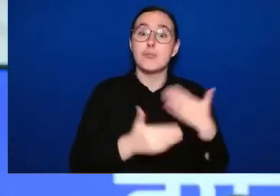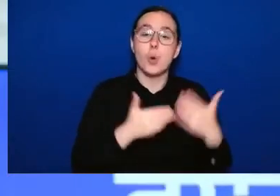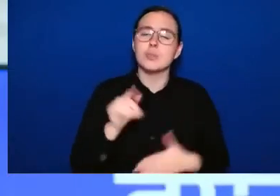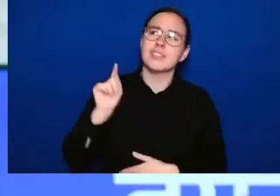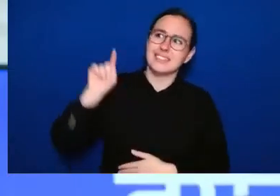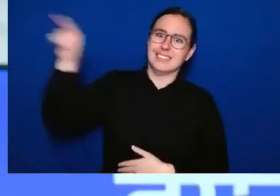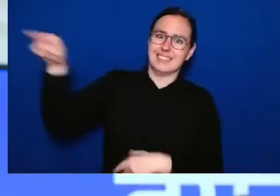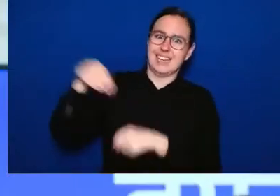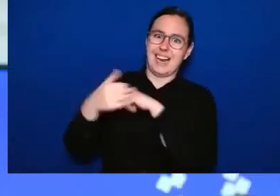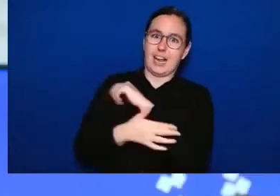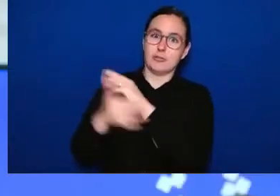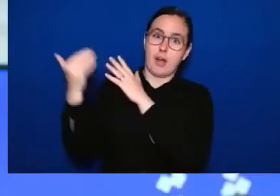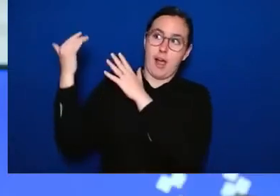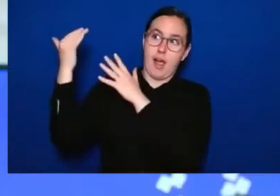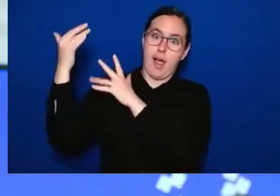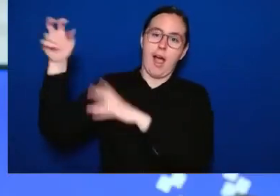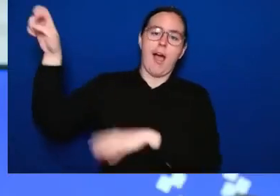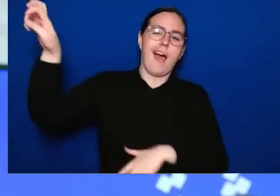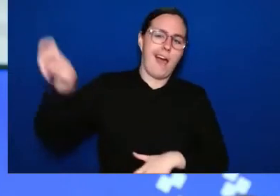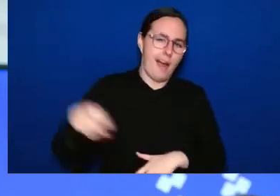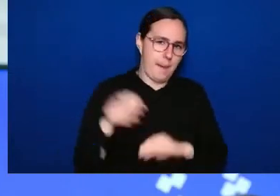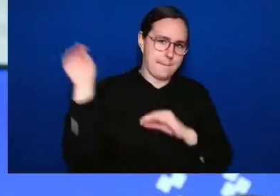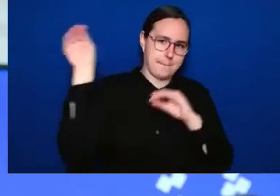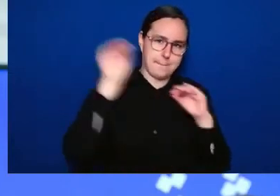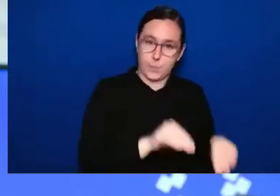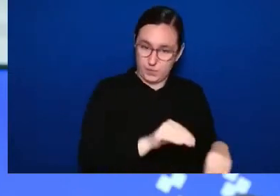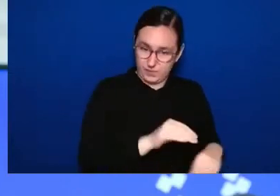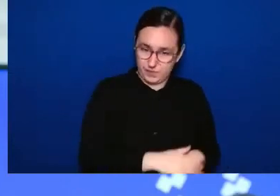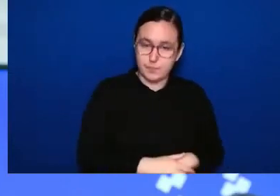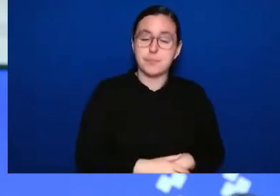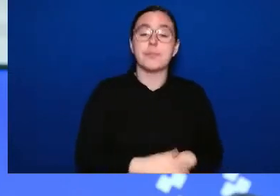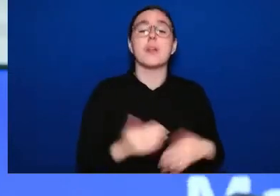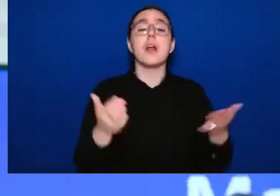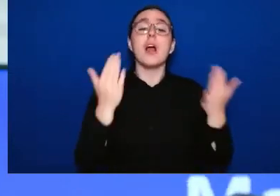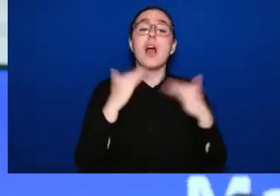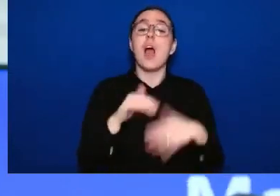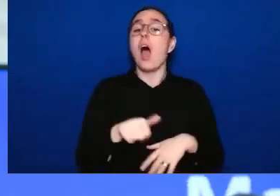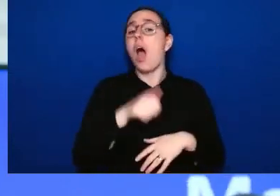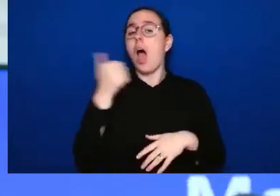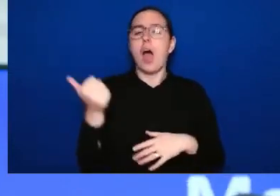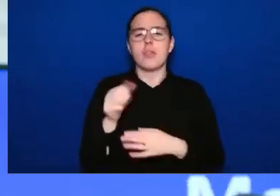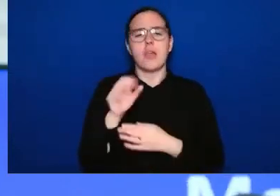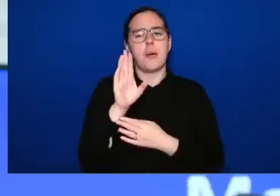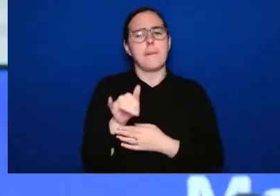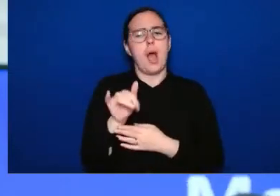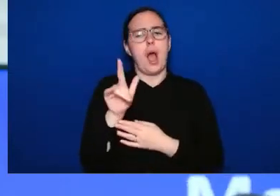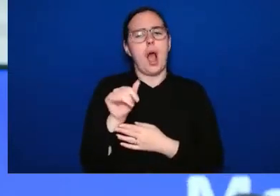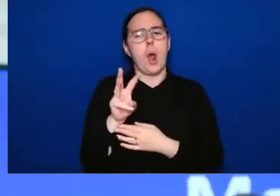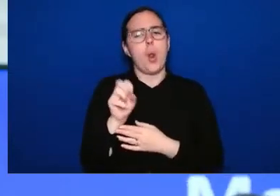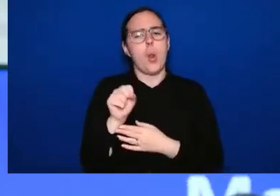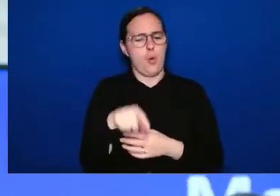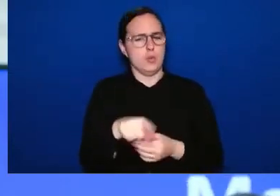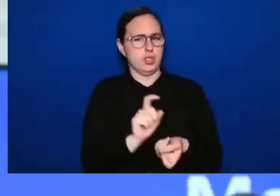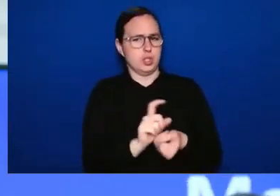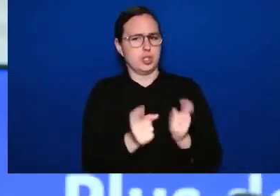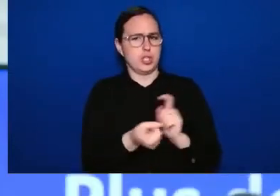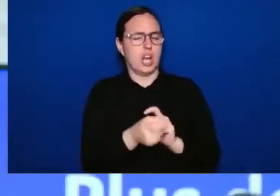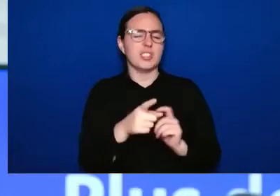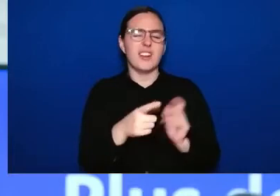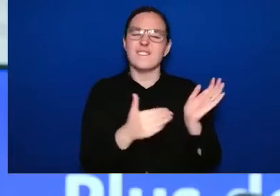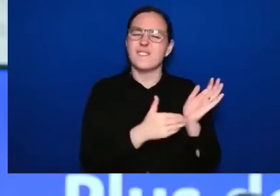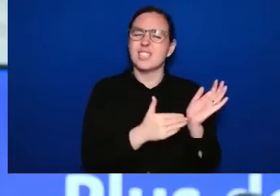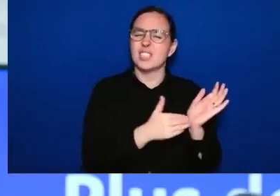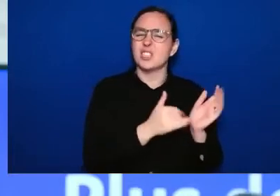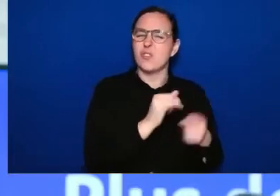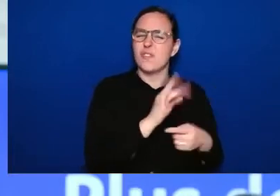U.S. for 3 years to practice medicine in community settings, including caring for adult and pediatric patients, as